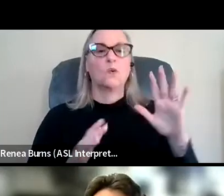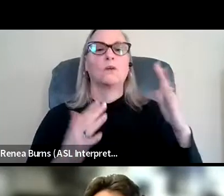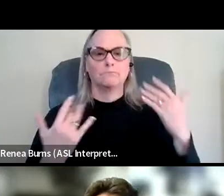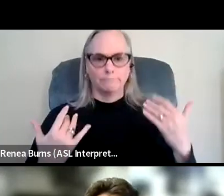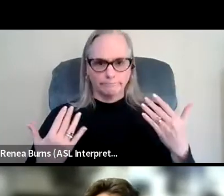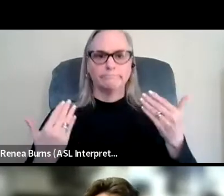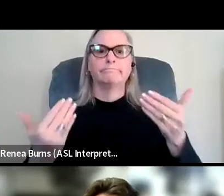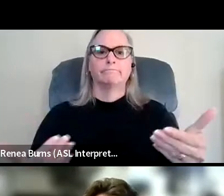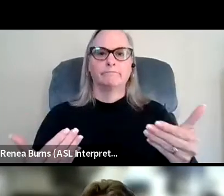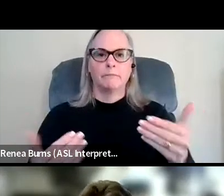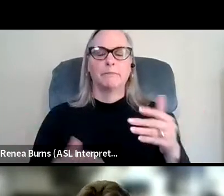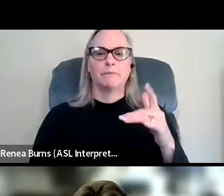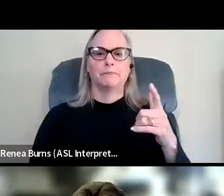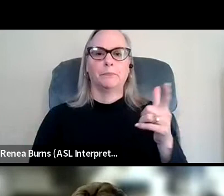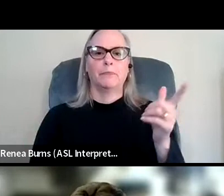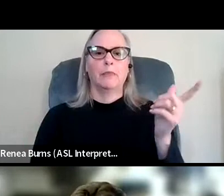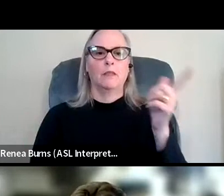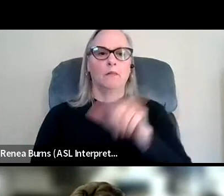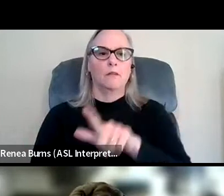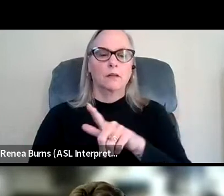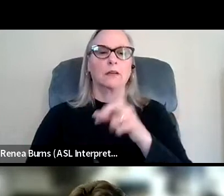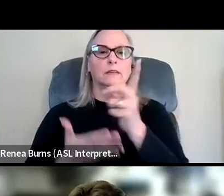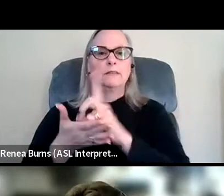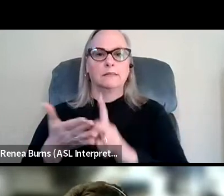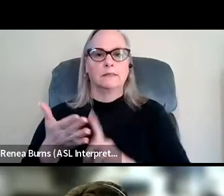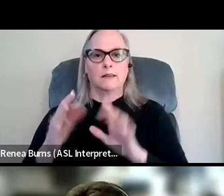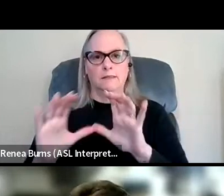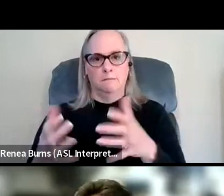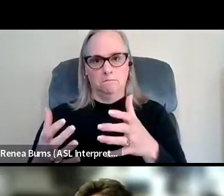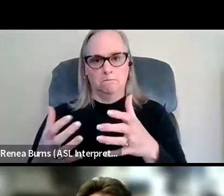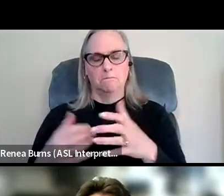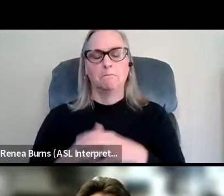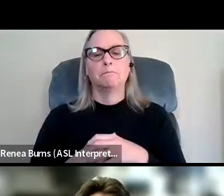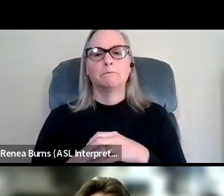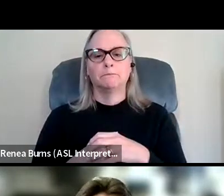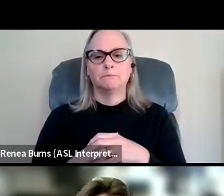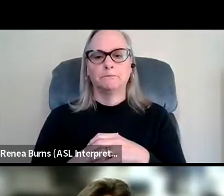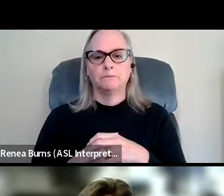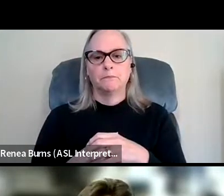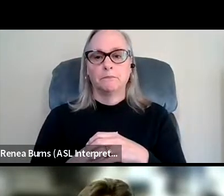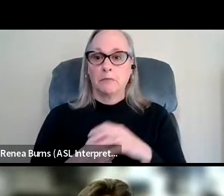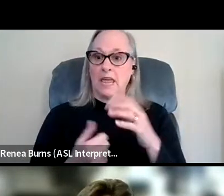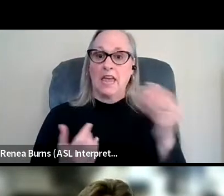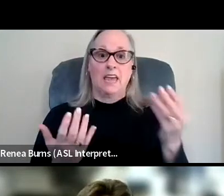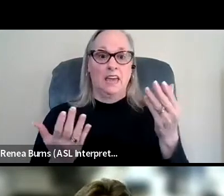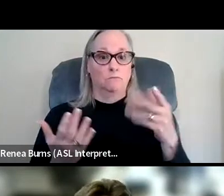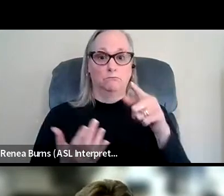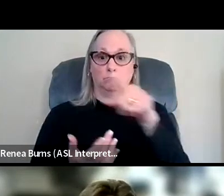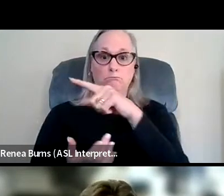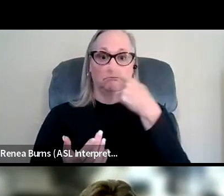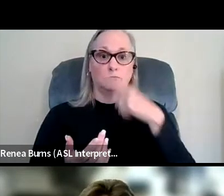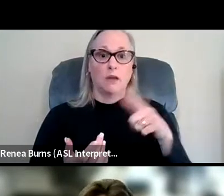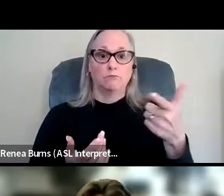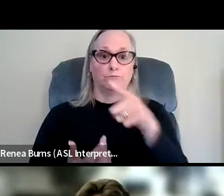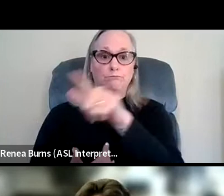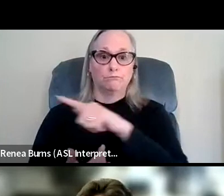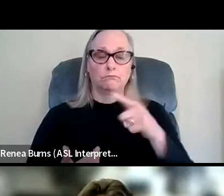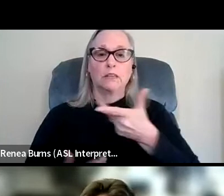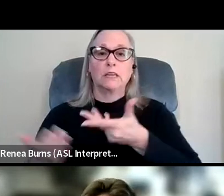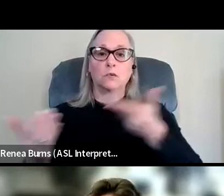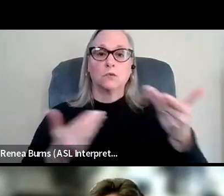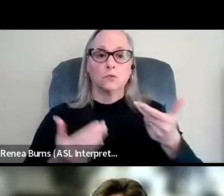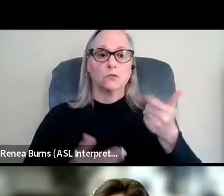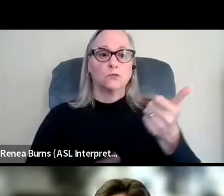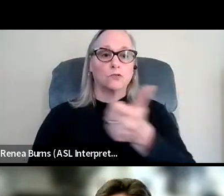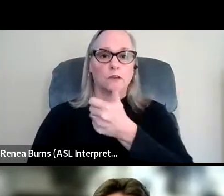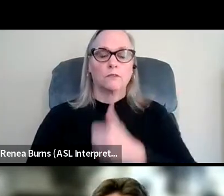to hand this off to the design team. And if you guys could introduce yourselves and we'll get started.